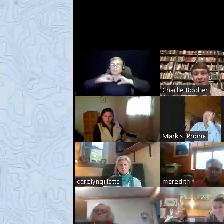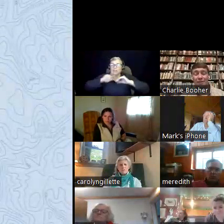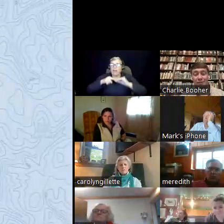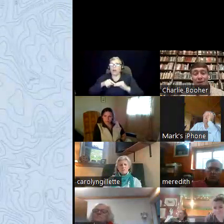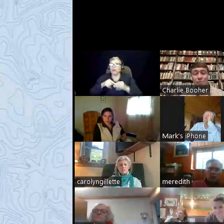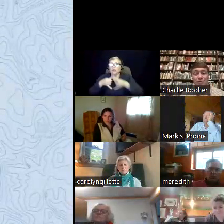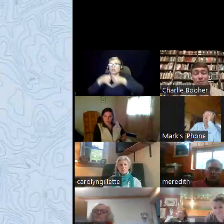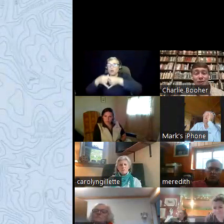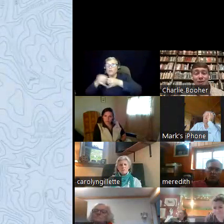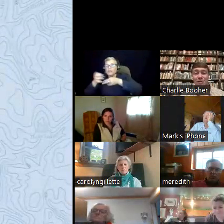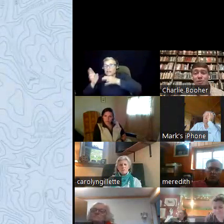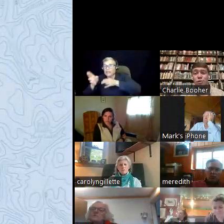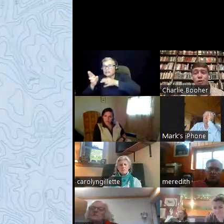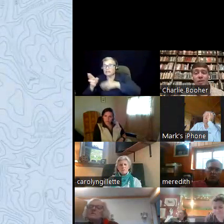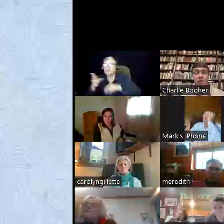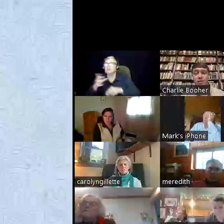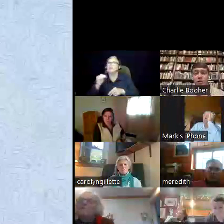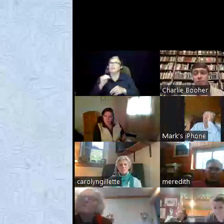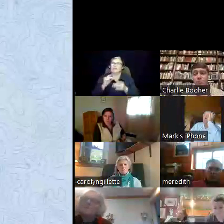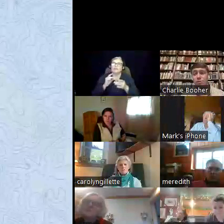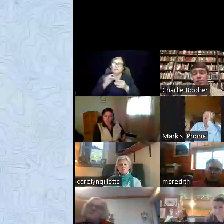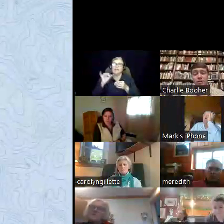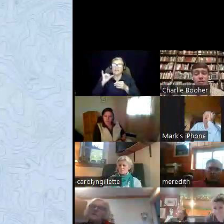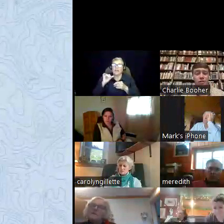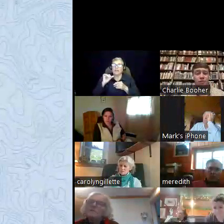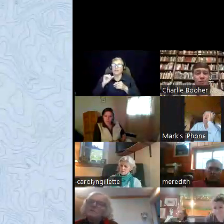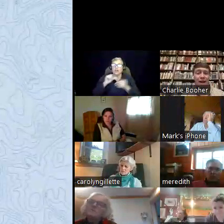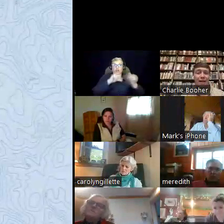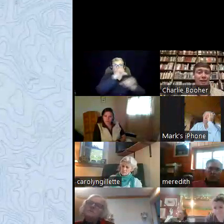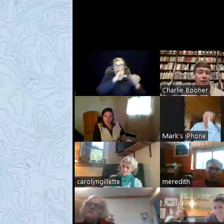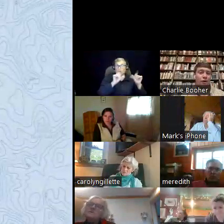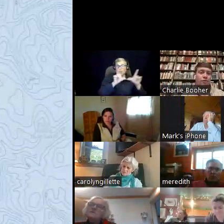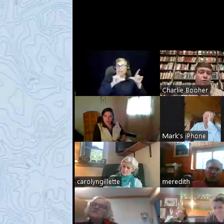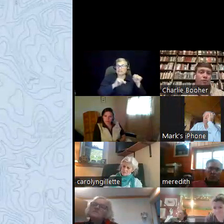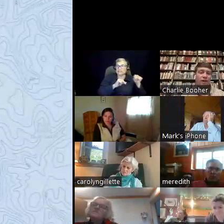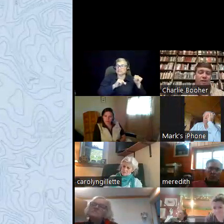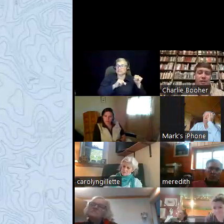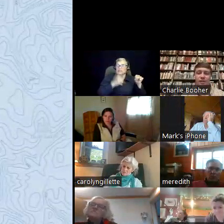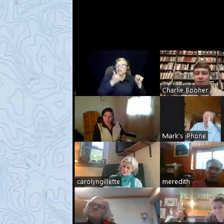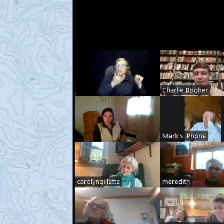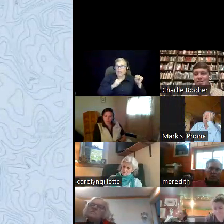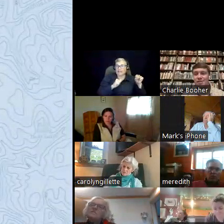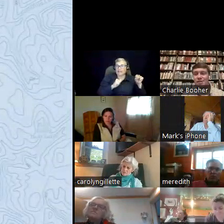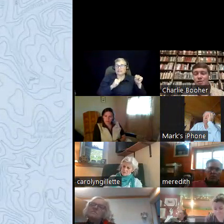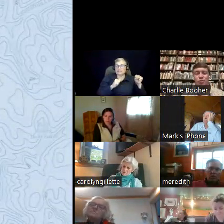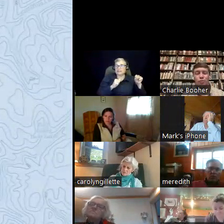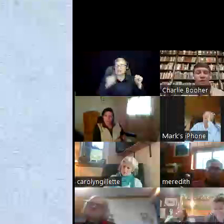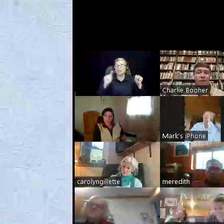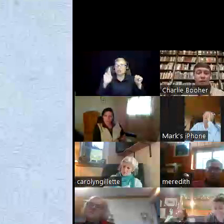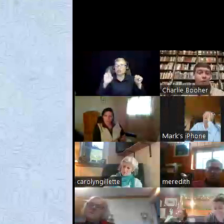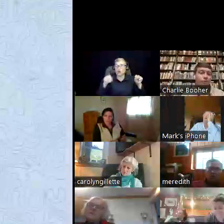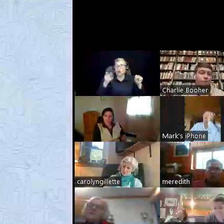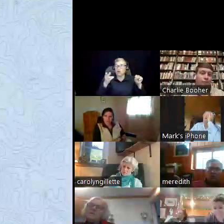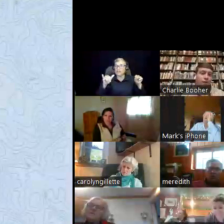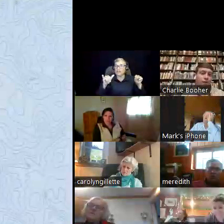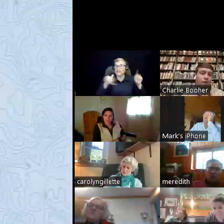we were talking, or like I was mentioning about social licensure for anything called trophy hunting is